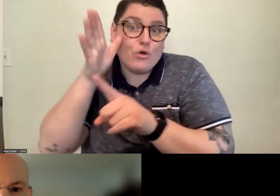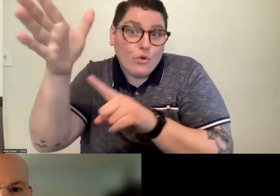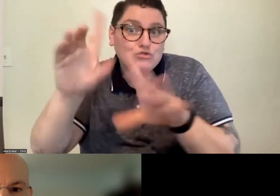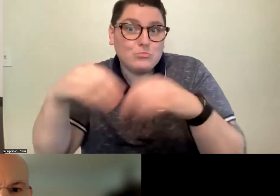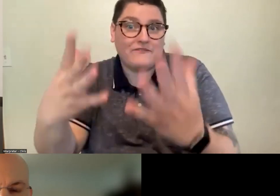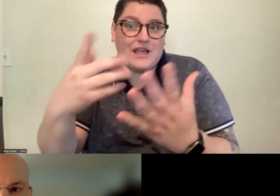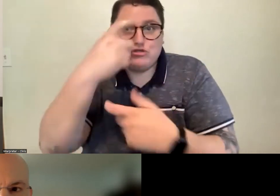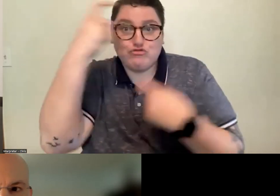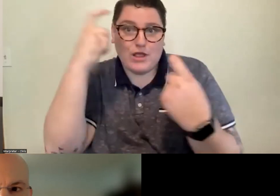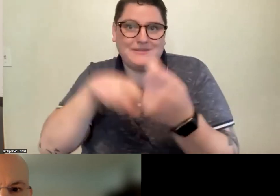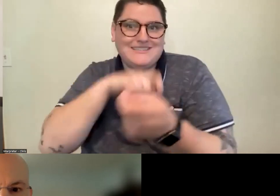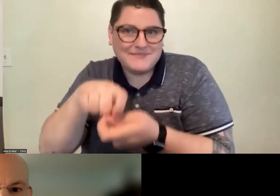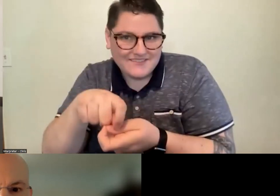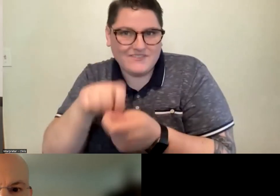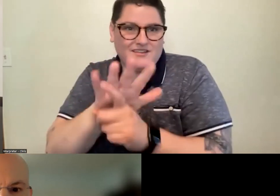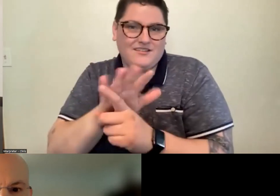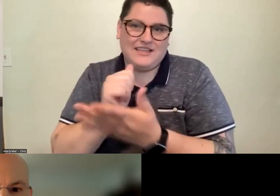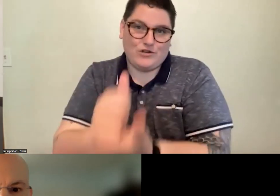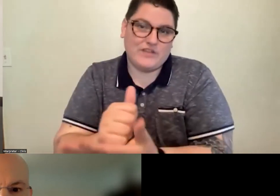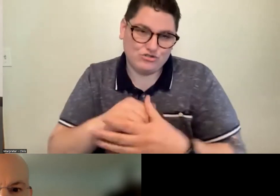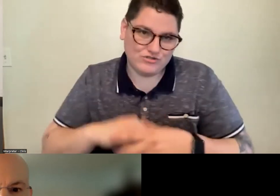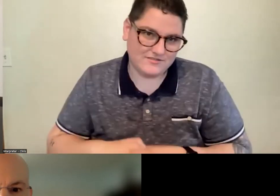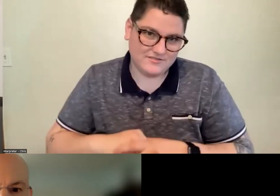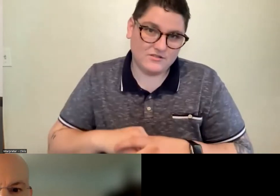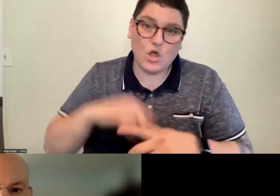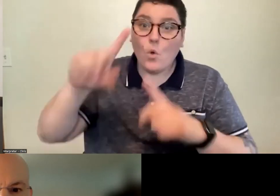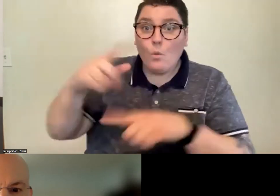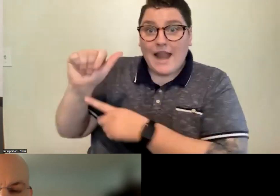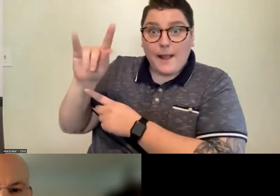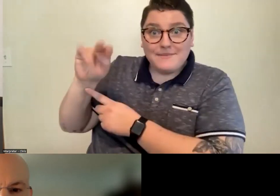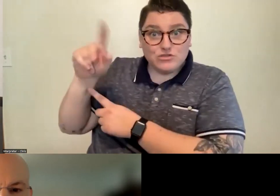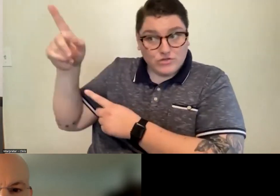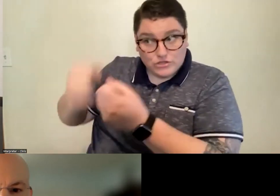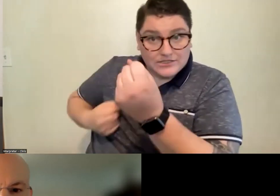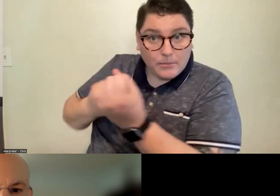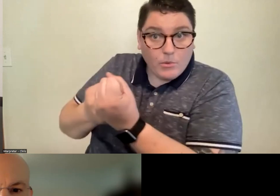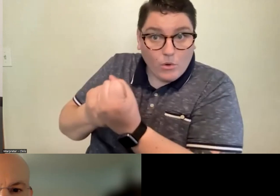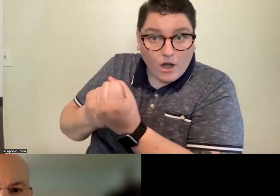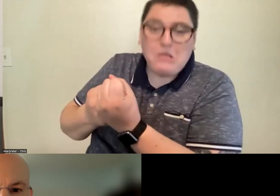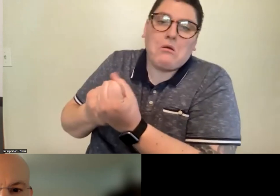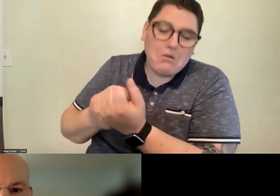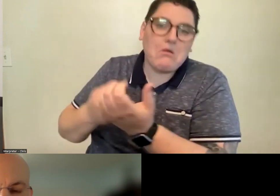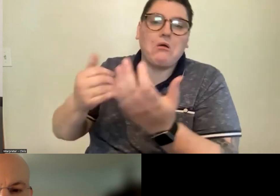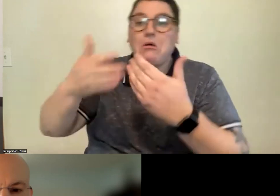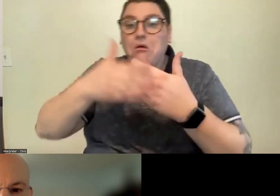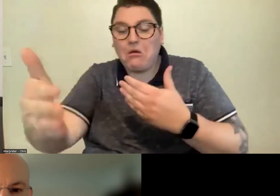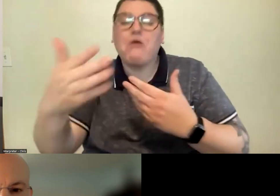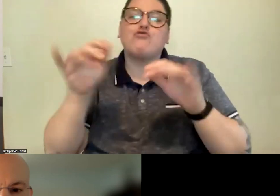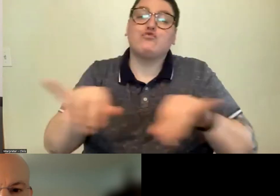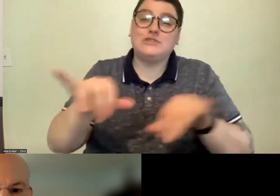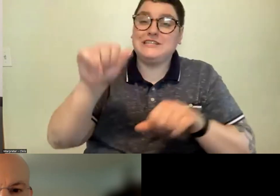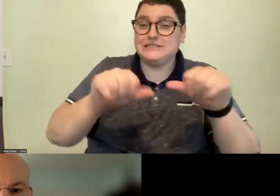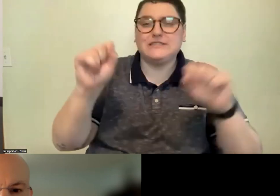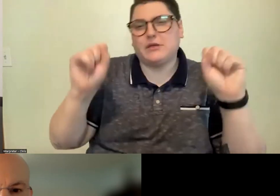interventions. Once you get administrative support behind it, I think that the actual routine assessment of trauma and